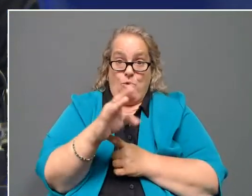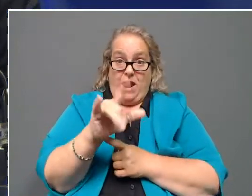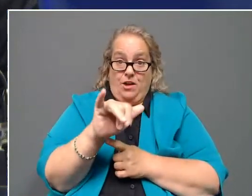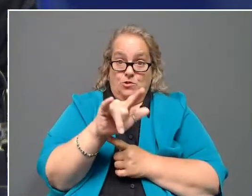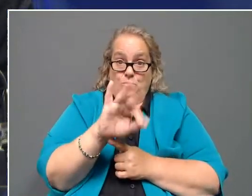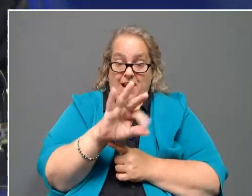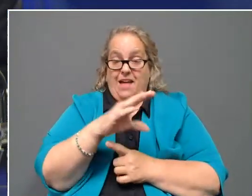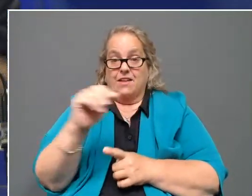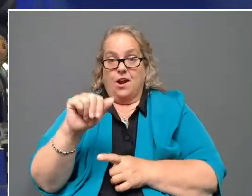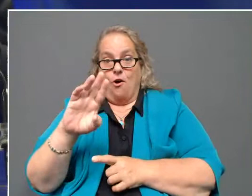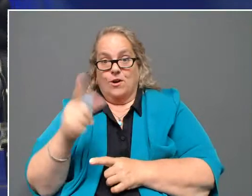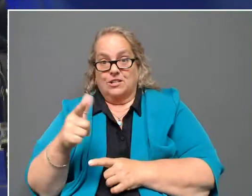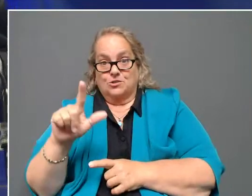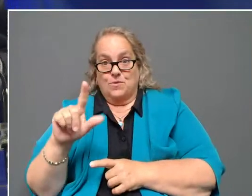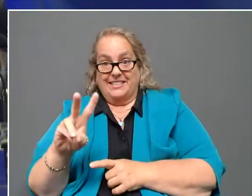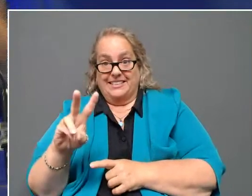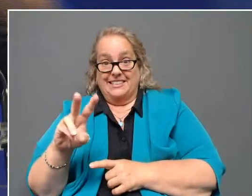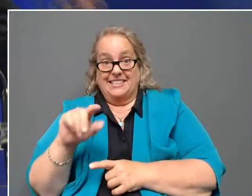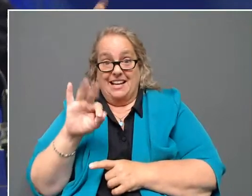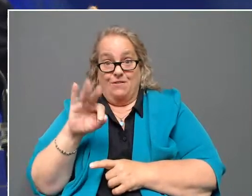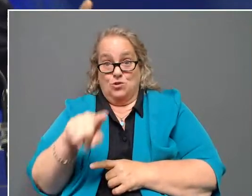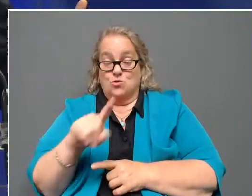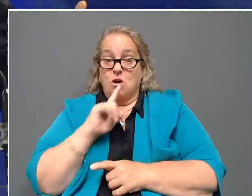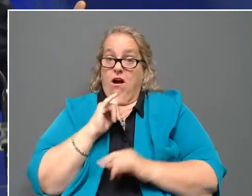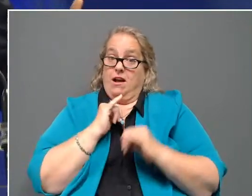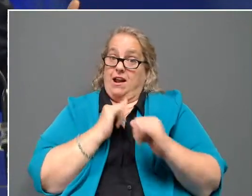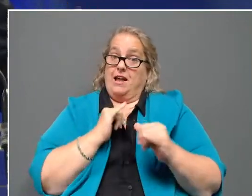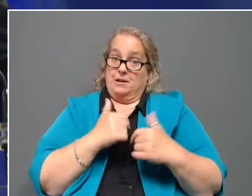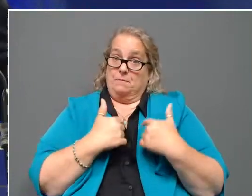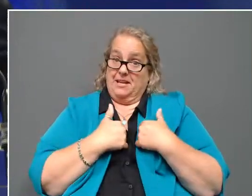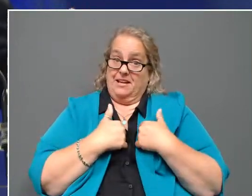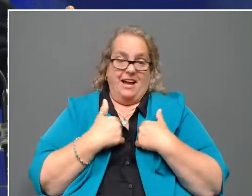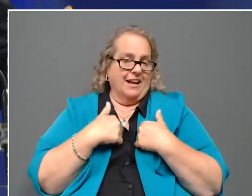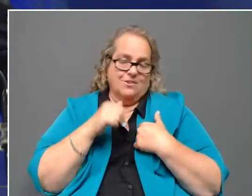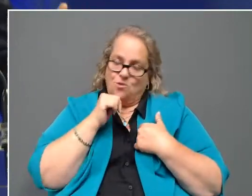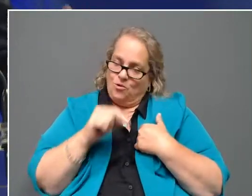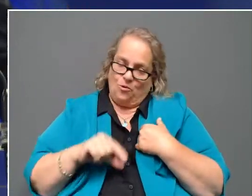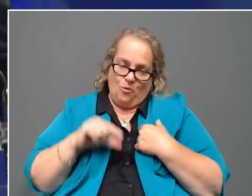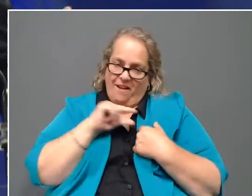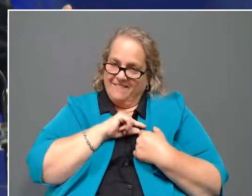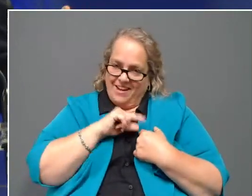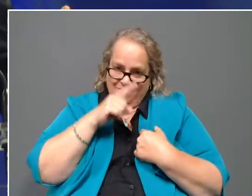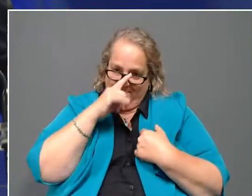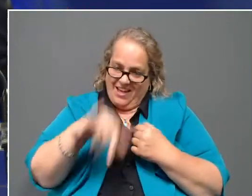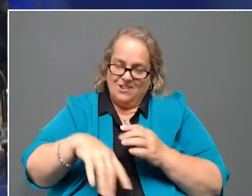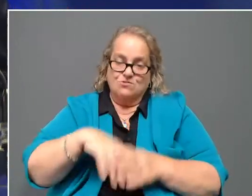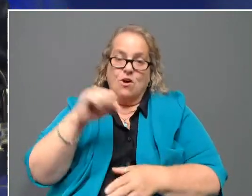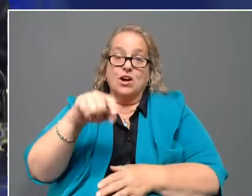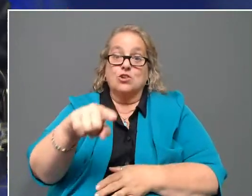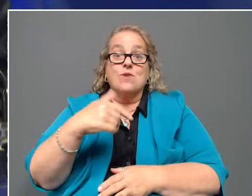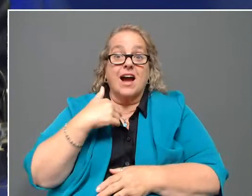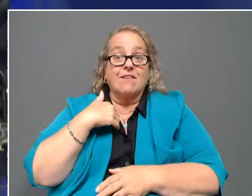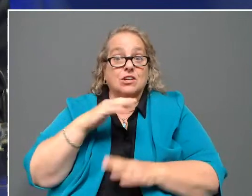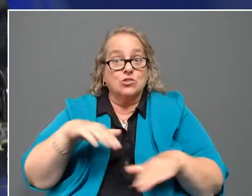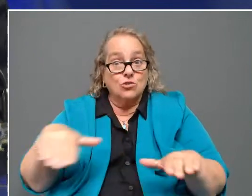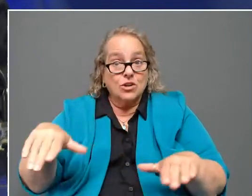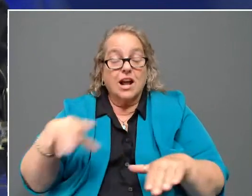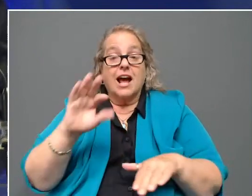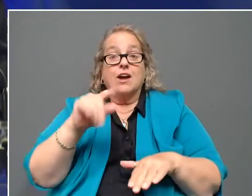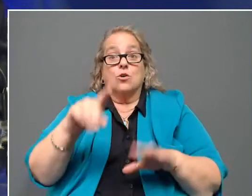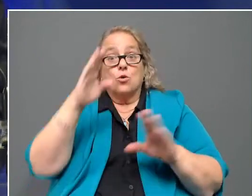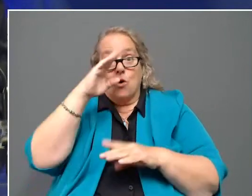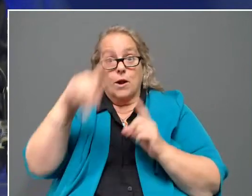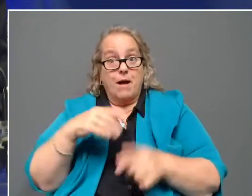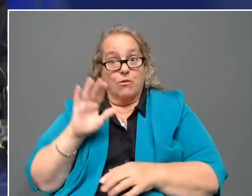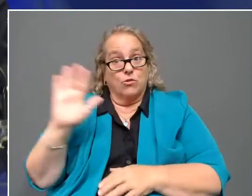26th. And if you are like me, though I don't qualify for that drawing, and you have kids and you're worried about their future,